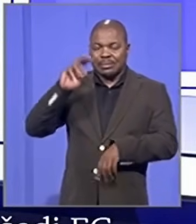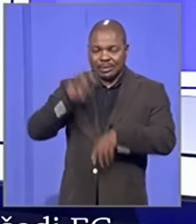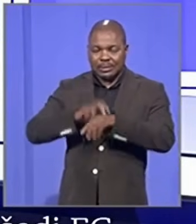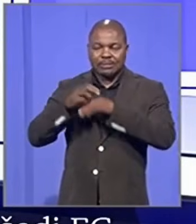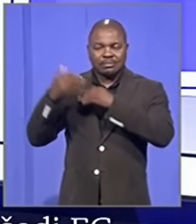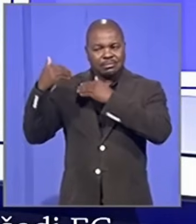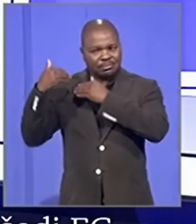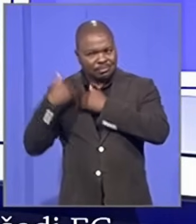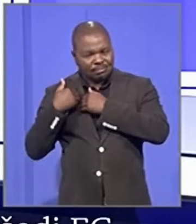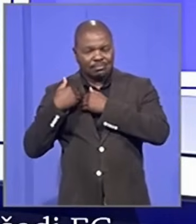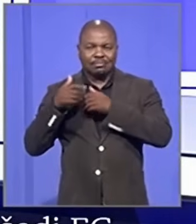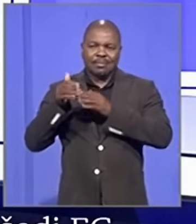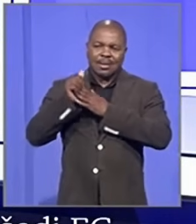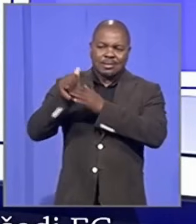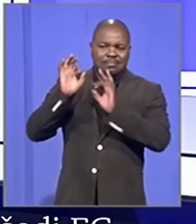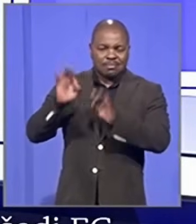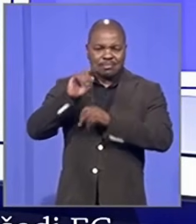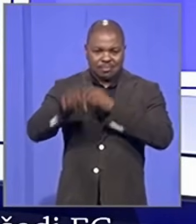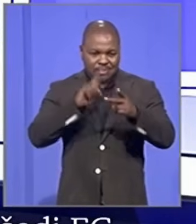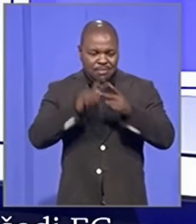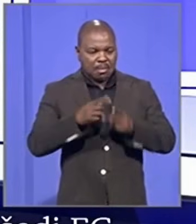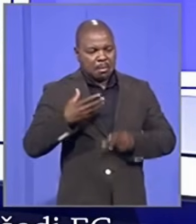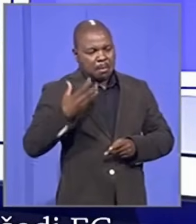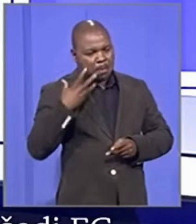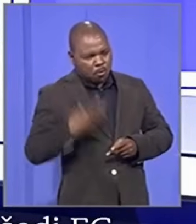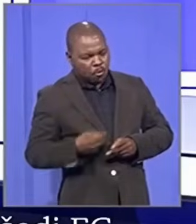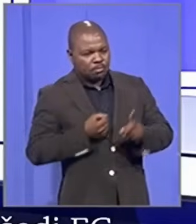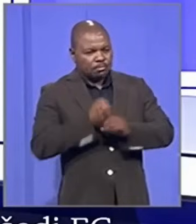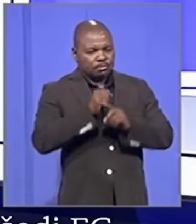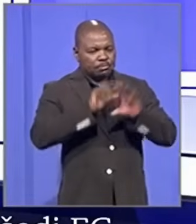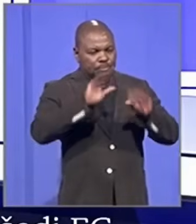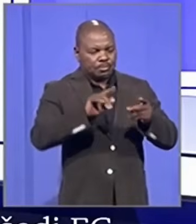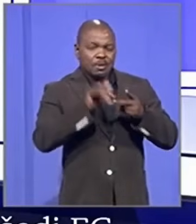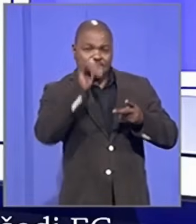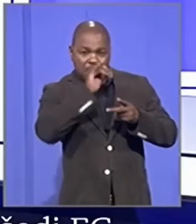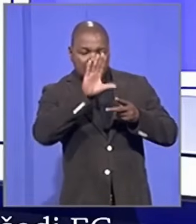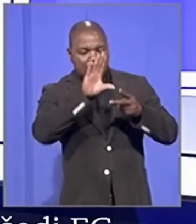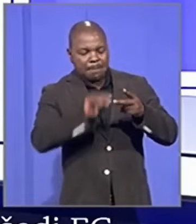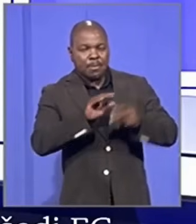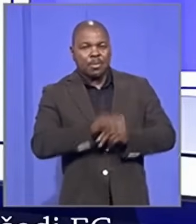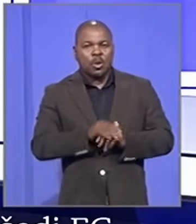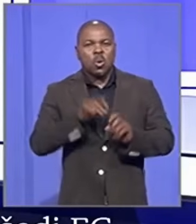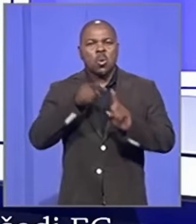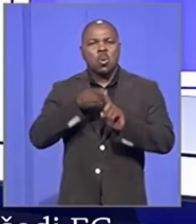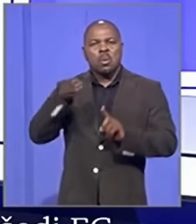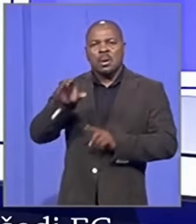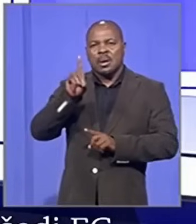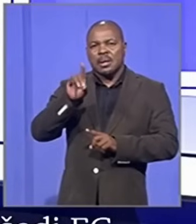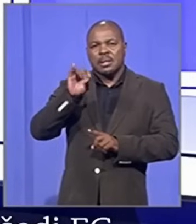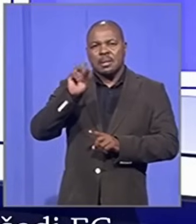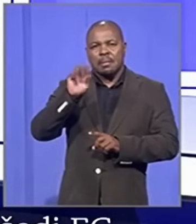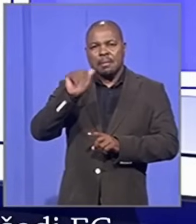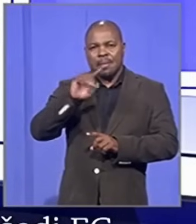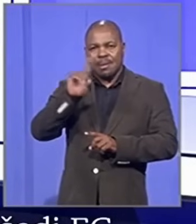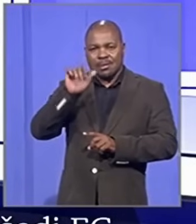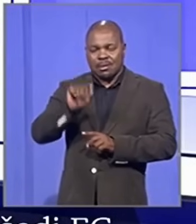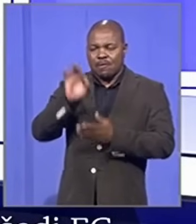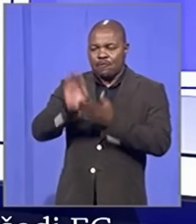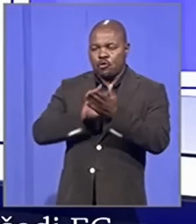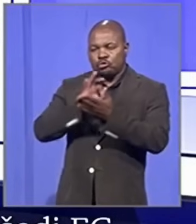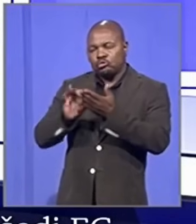botse ya boetapele ka maikemišetšo a go fediša bohloki le bosenyi. Koqwana o be a bolela seo ka Dimbaza nakong ya lesolo la